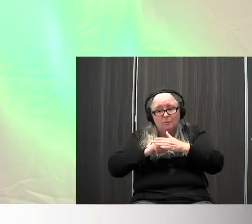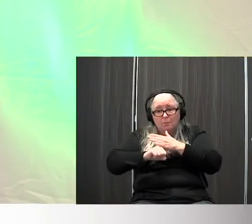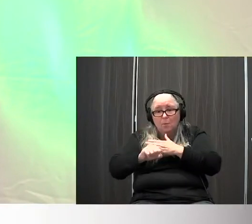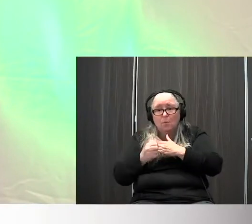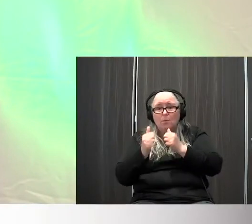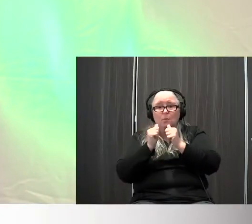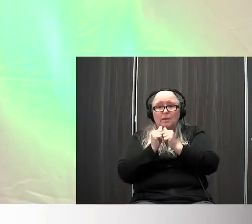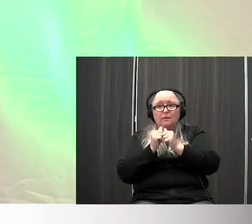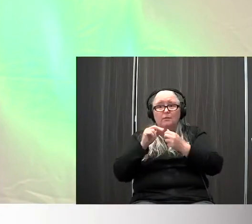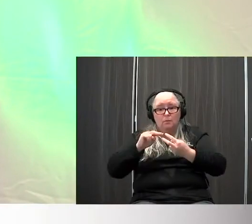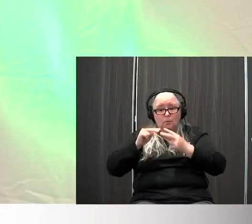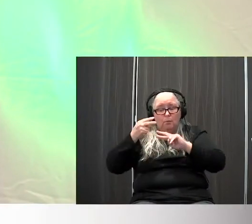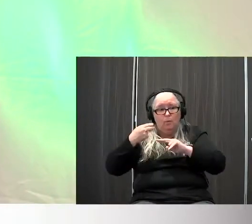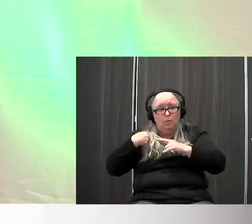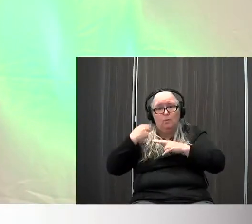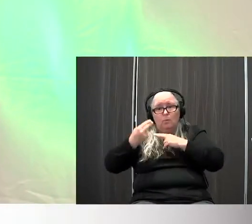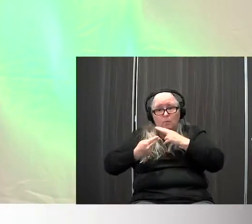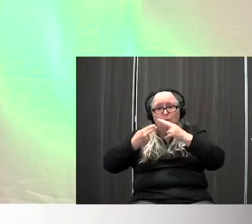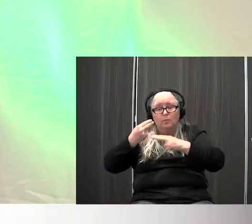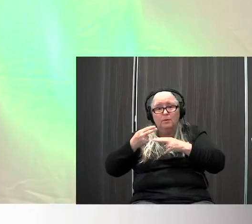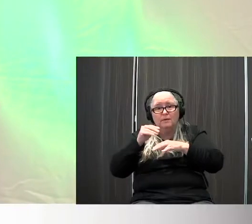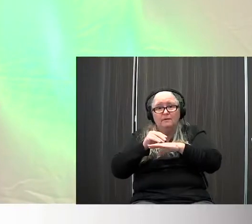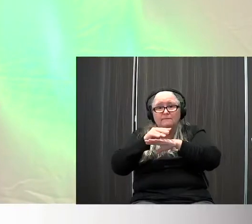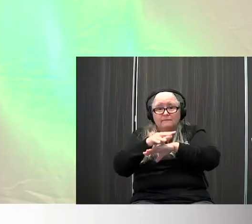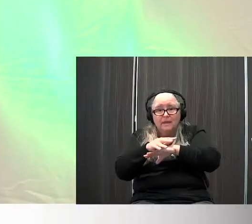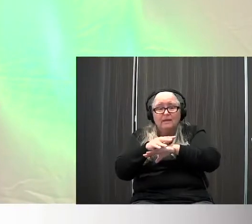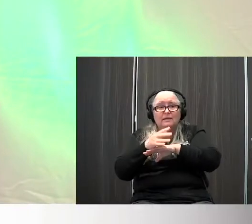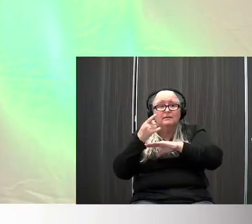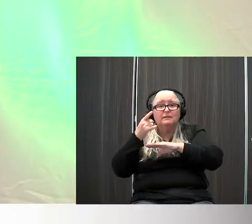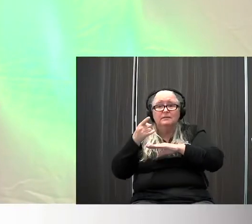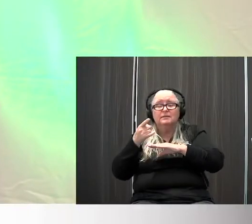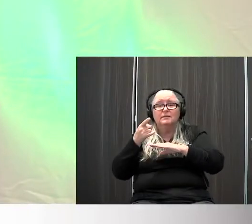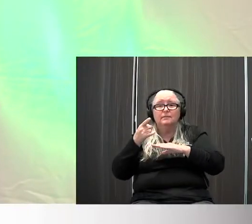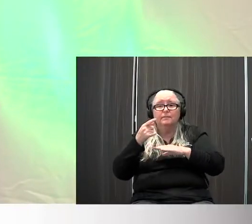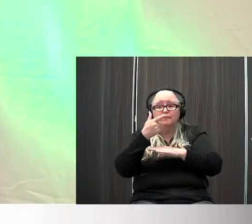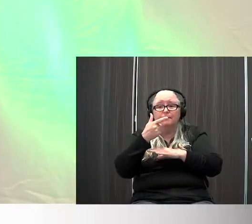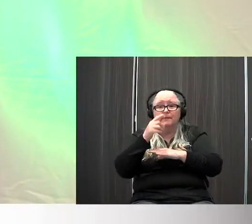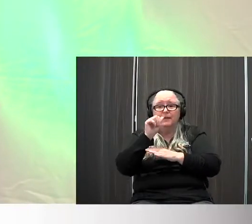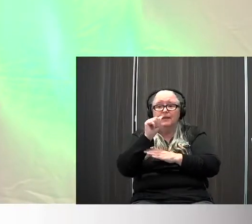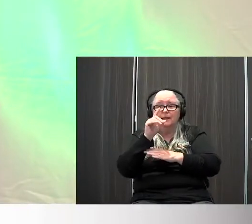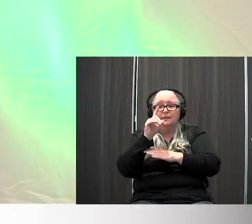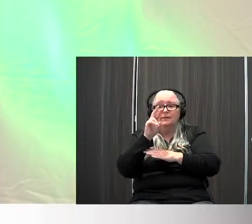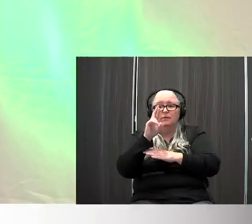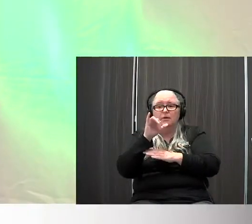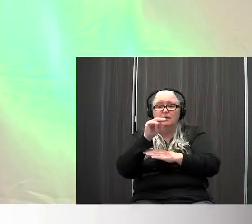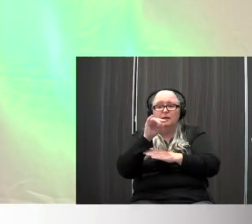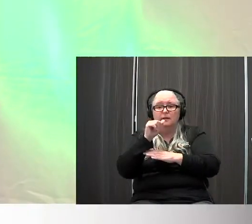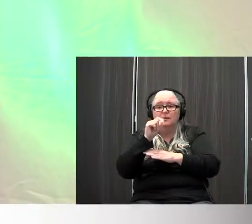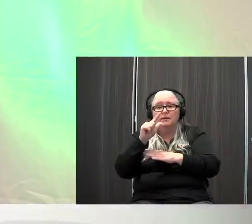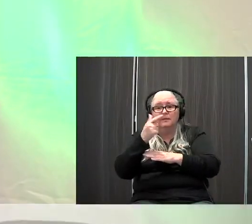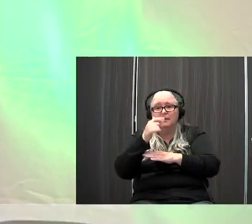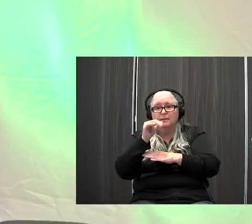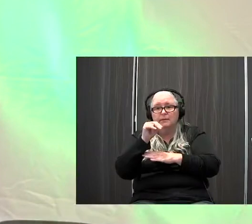a deficiency that affects the adrenal glands, can sometimes have hypoglycemia, which is low blood